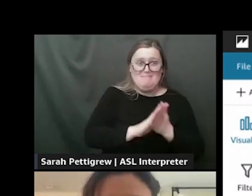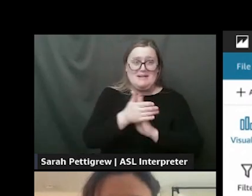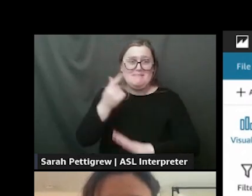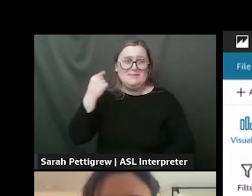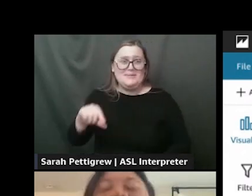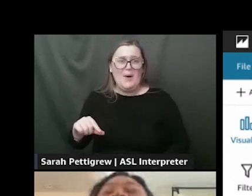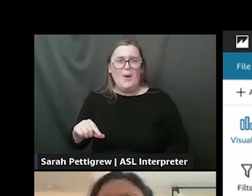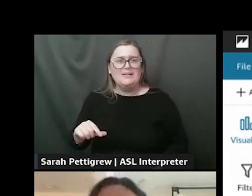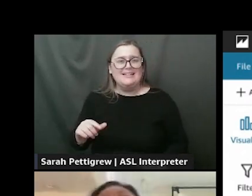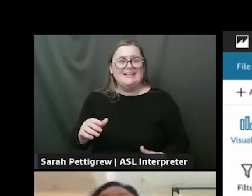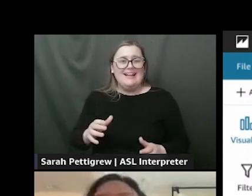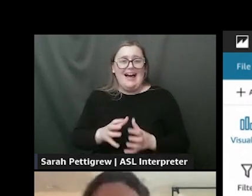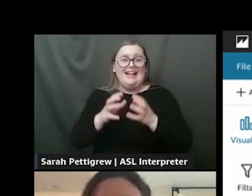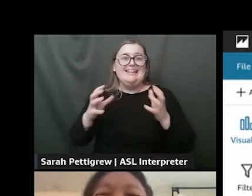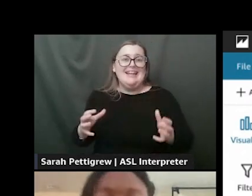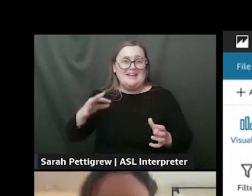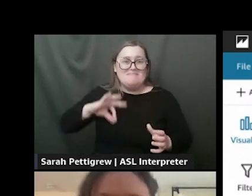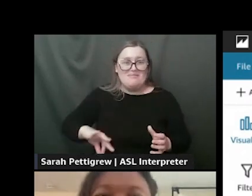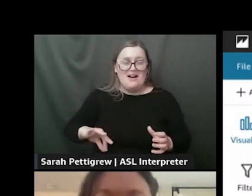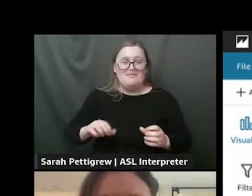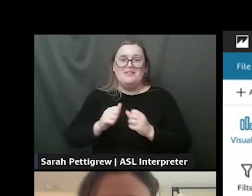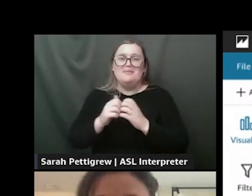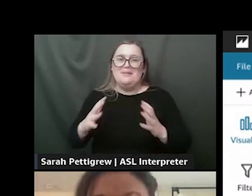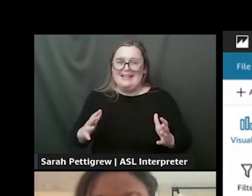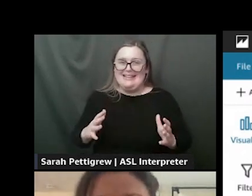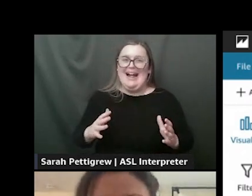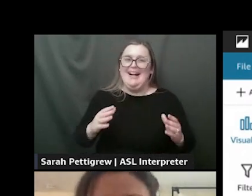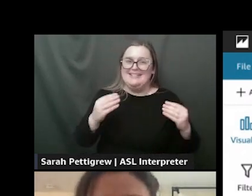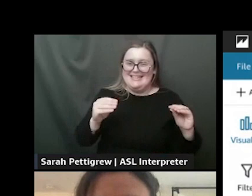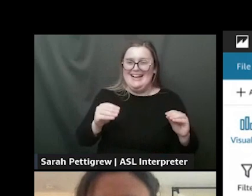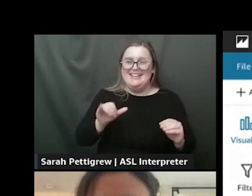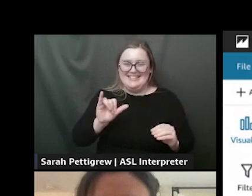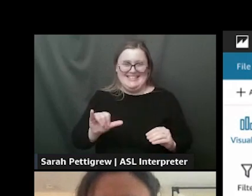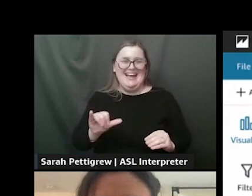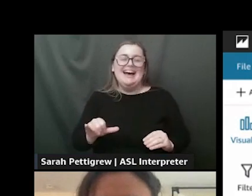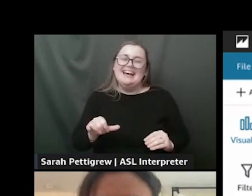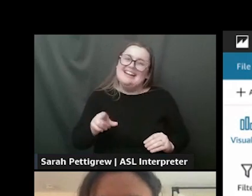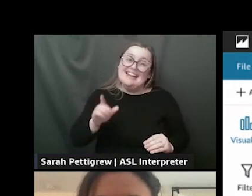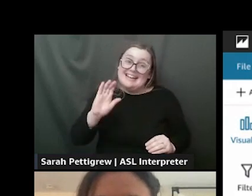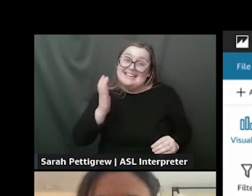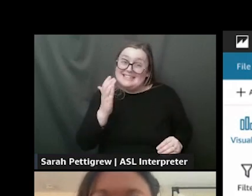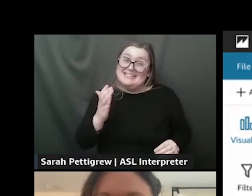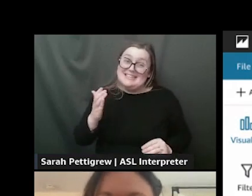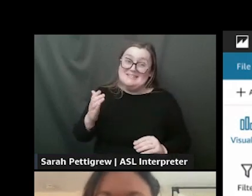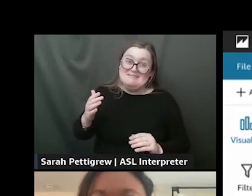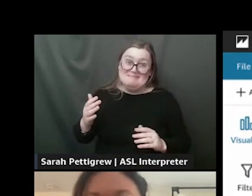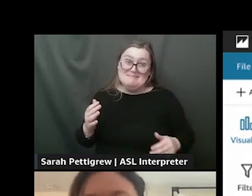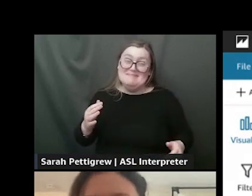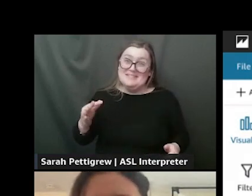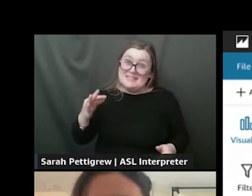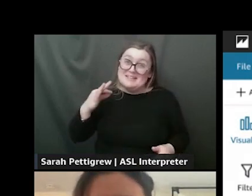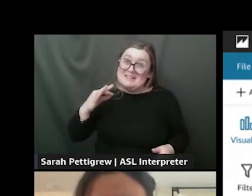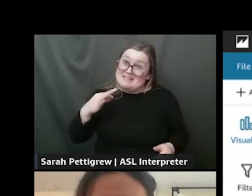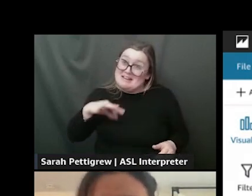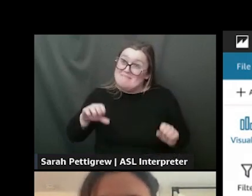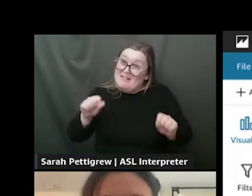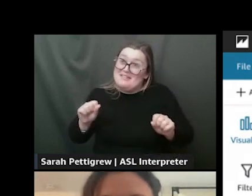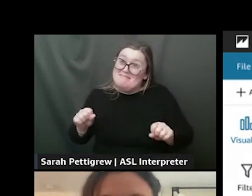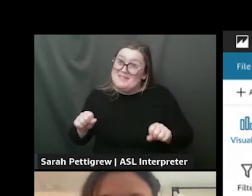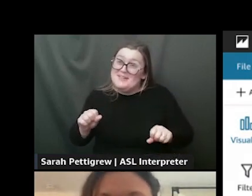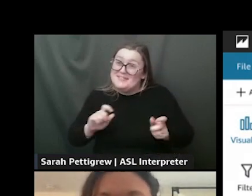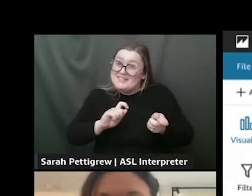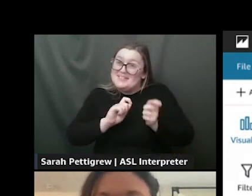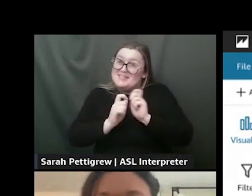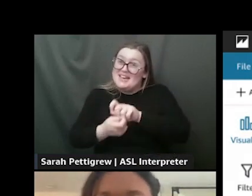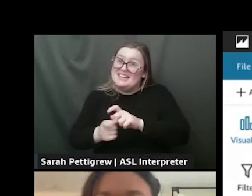much sales. So it does seem like a profitable endeavor to do. Yeah. So, okay. All right.